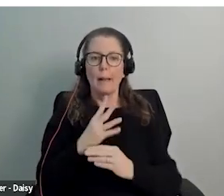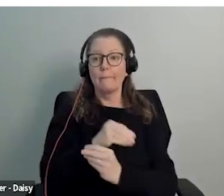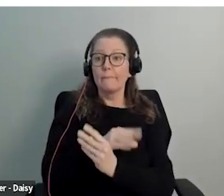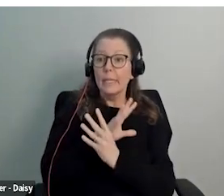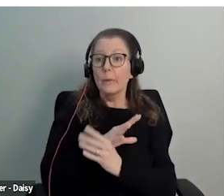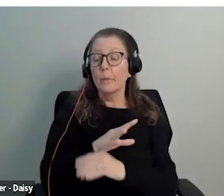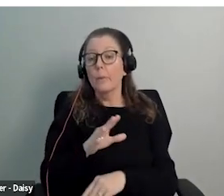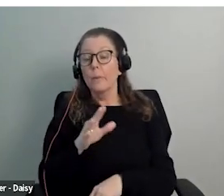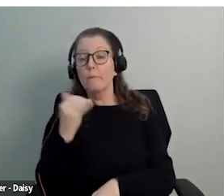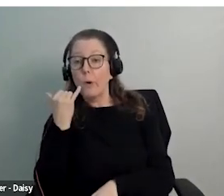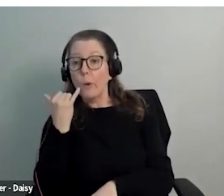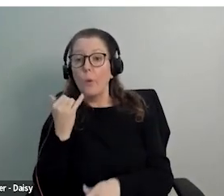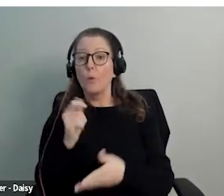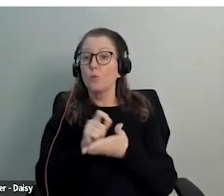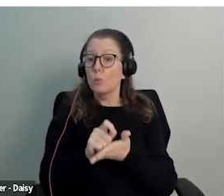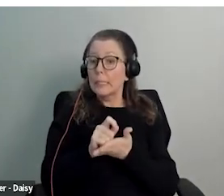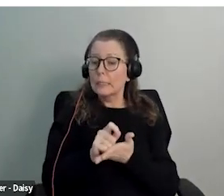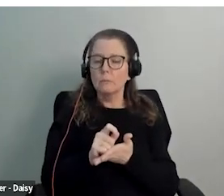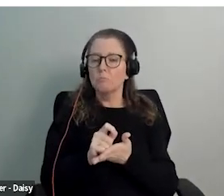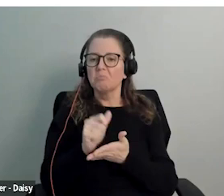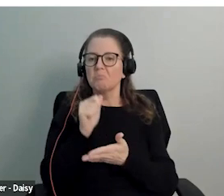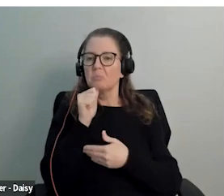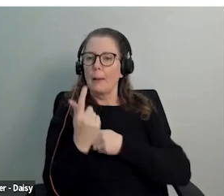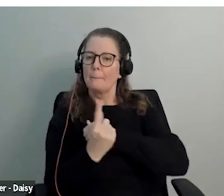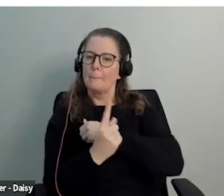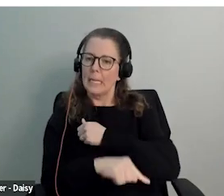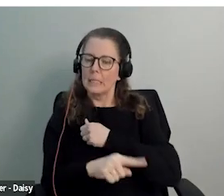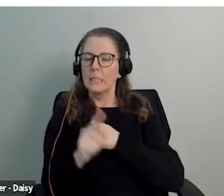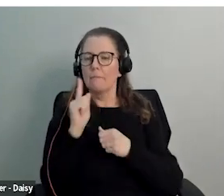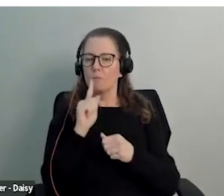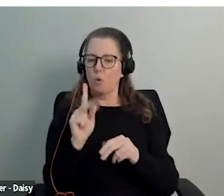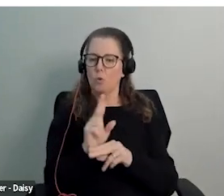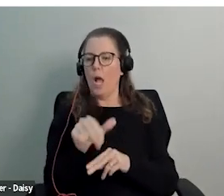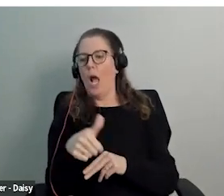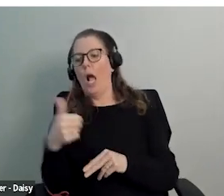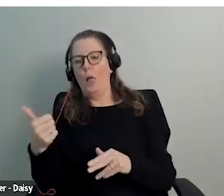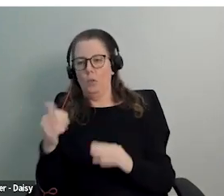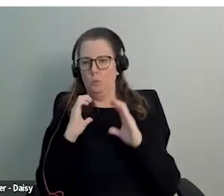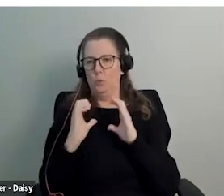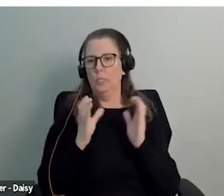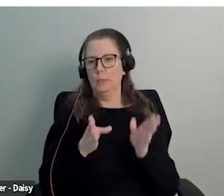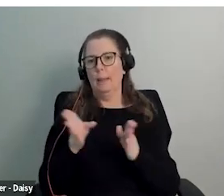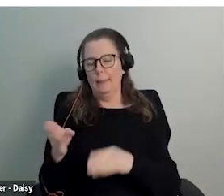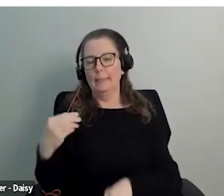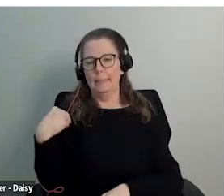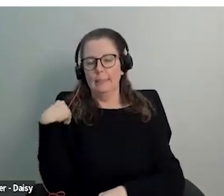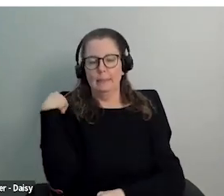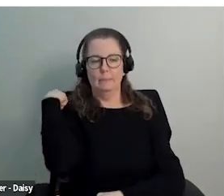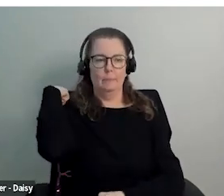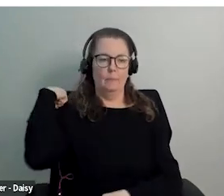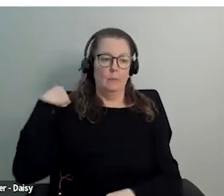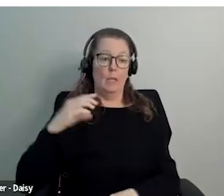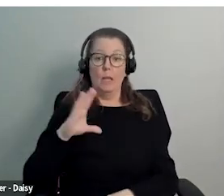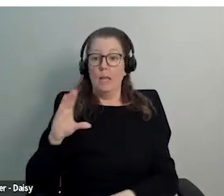written responses, and does not penalize candidates for requiring alternative communication methods. Companies that proactively ask